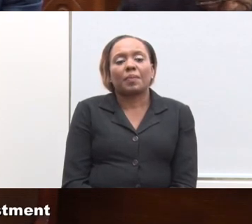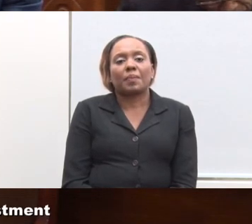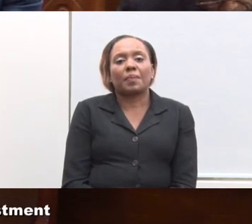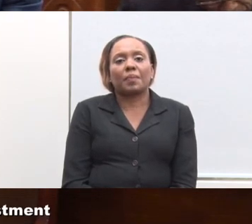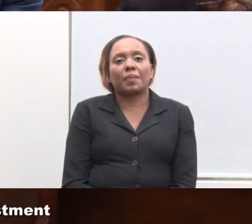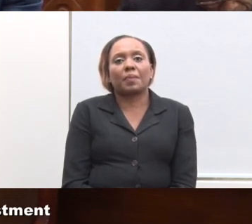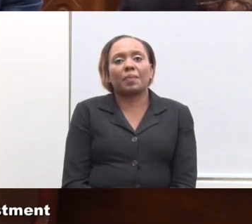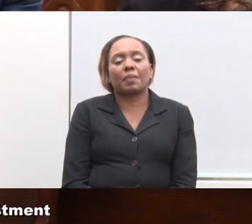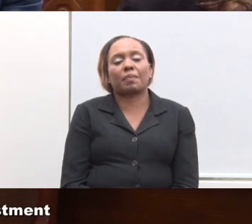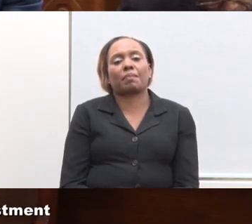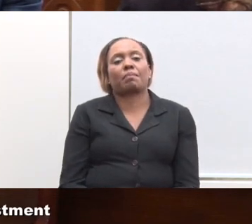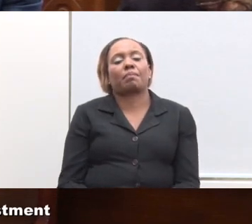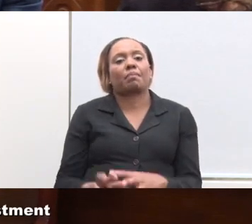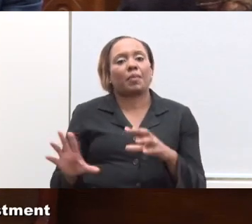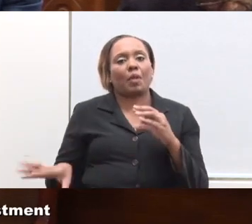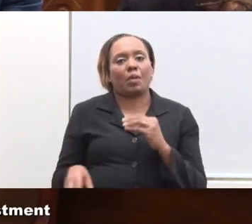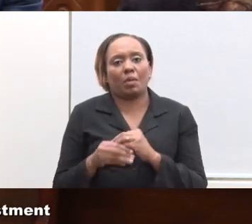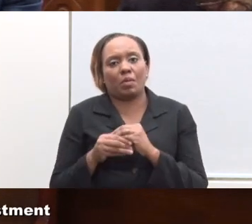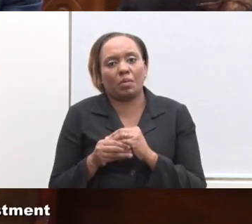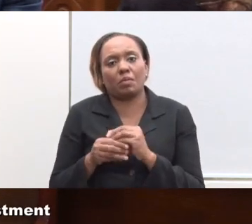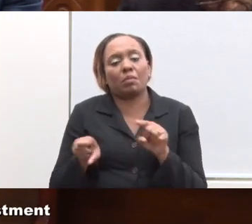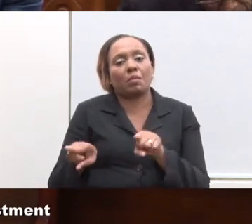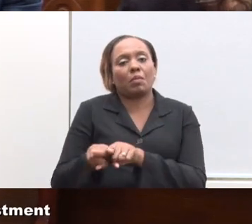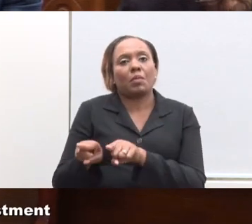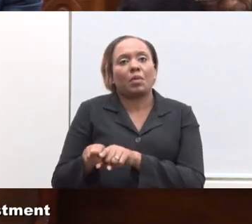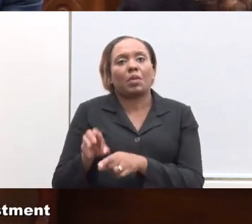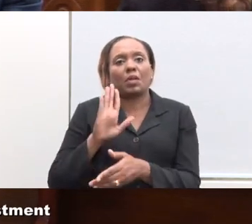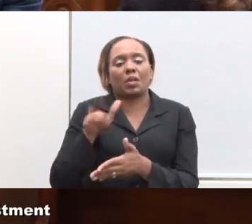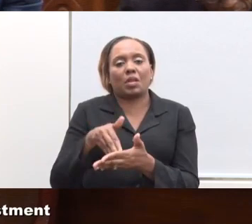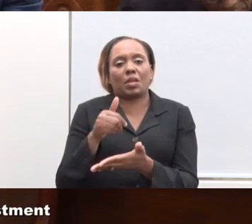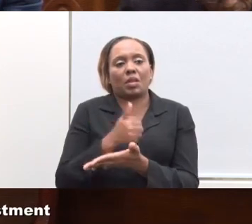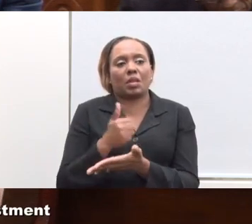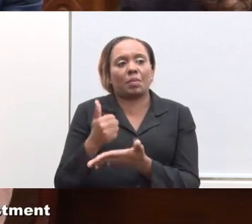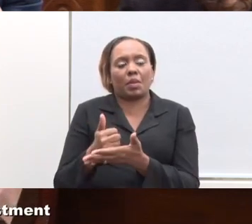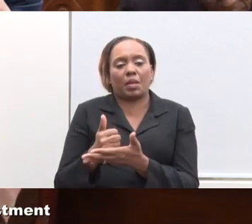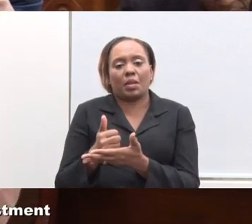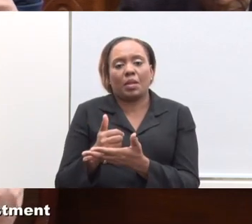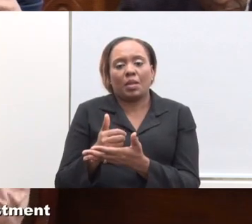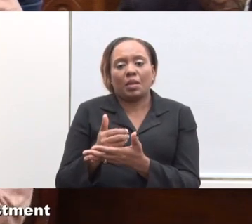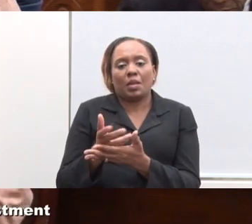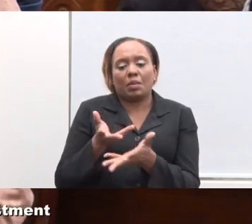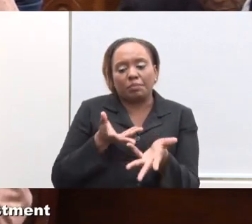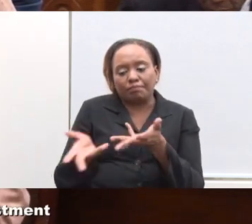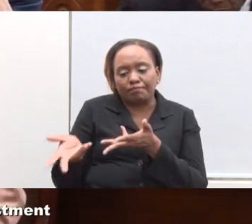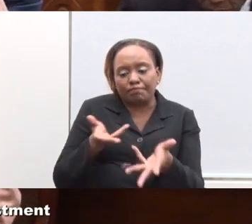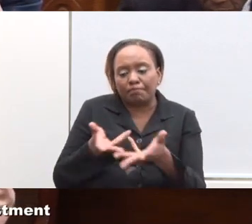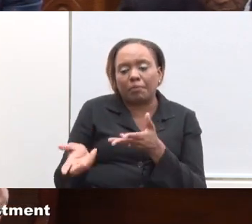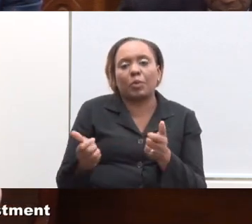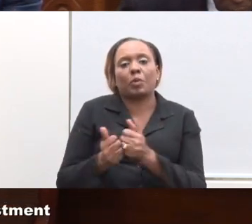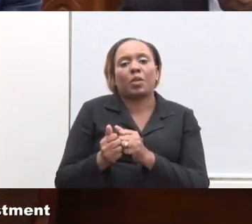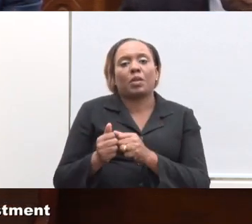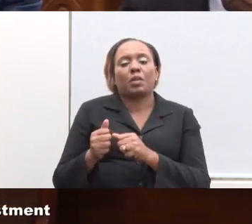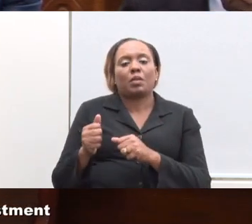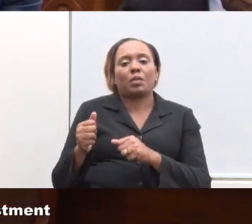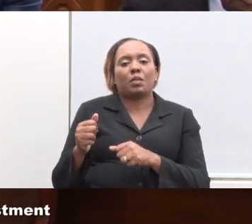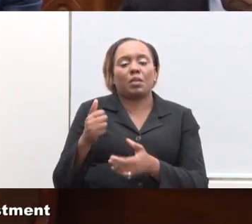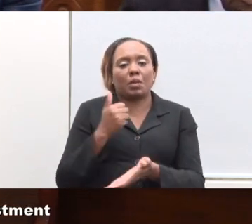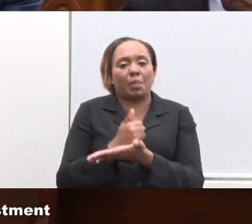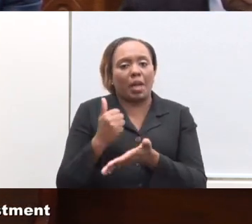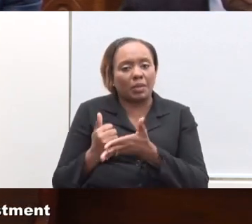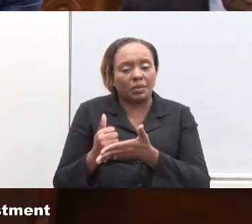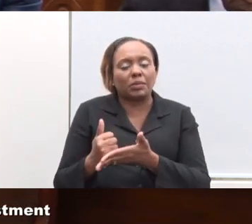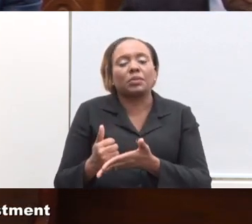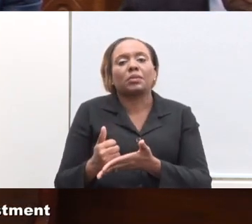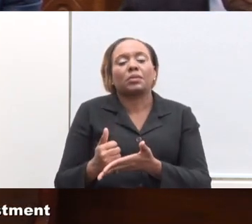the Central Bank of Barbados has been engaging with the commercial banks for some time about the public's